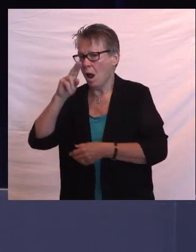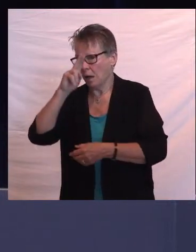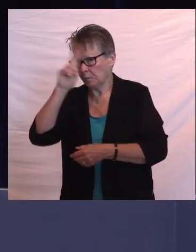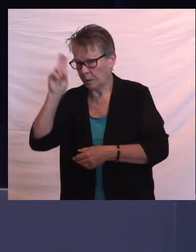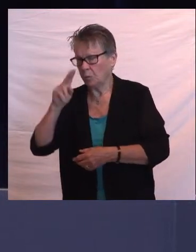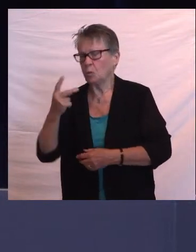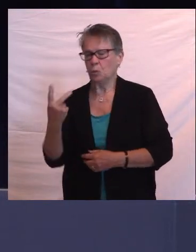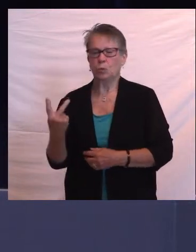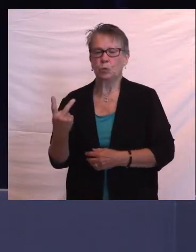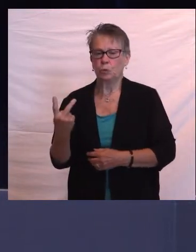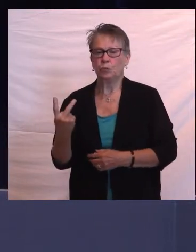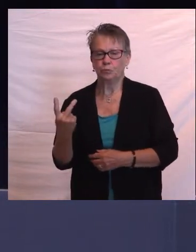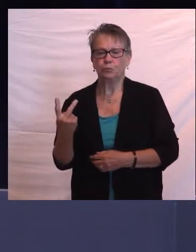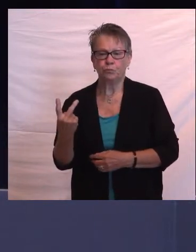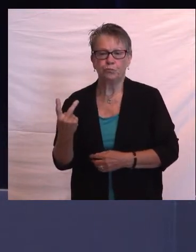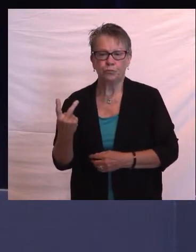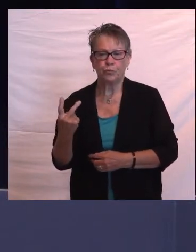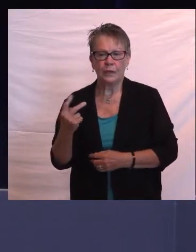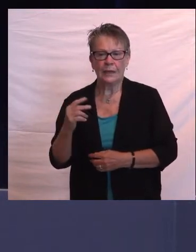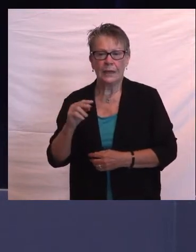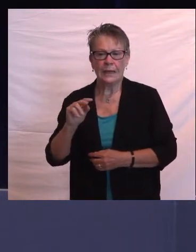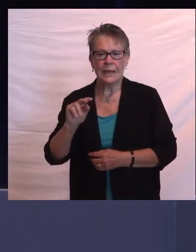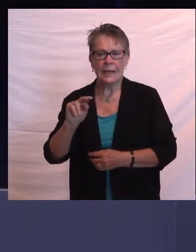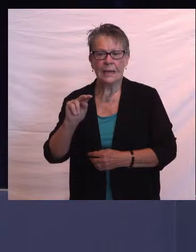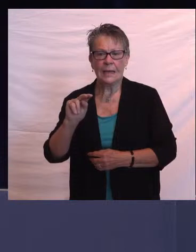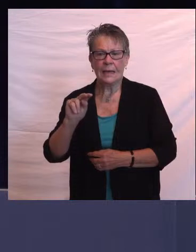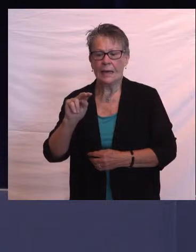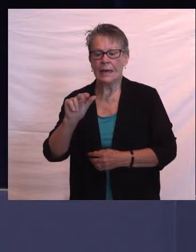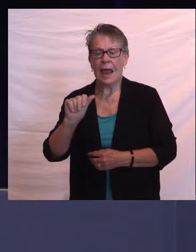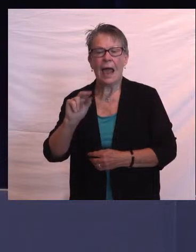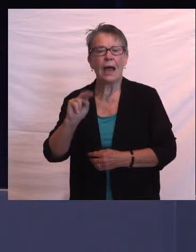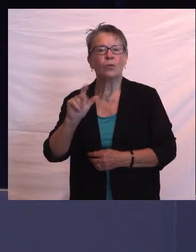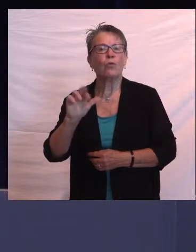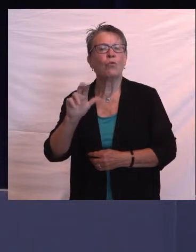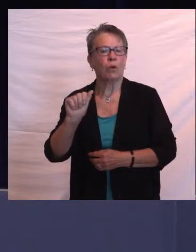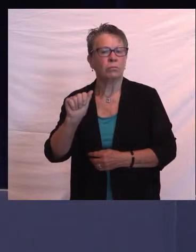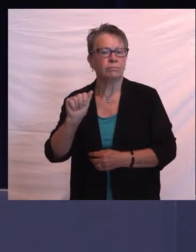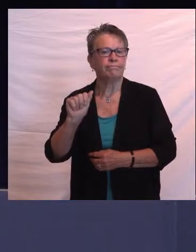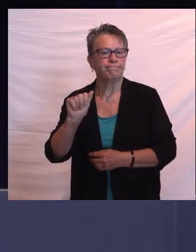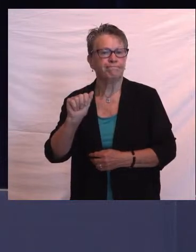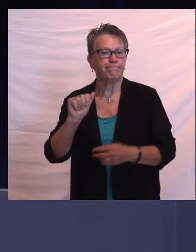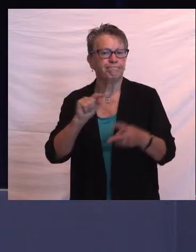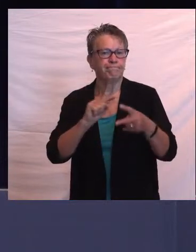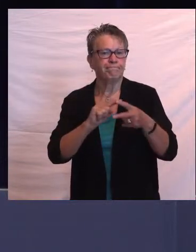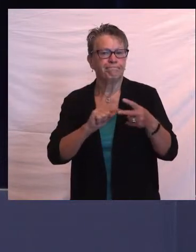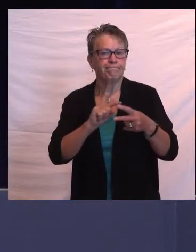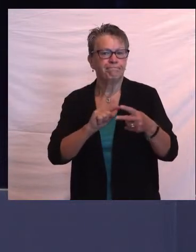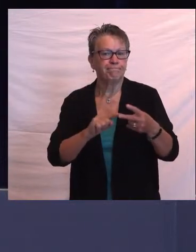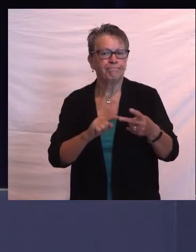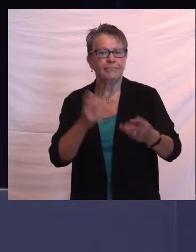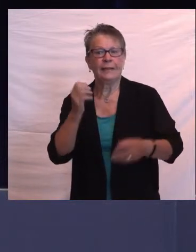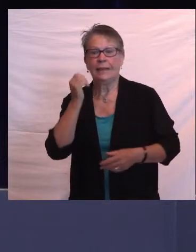Ancora. The daily percent positivity in the state as of September 23rd,